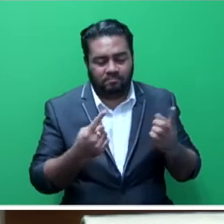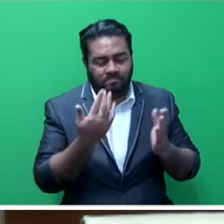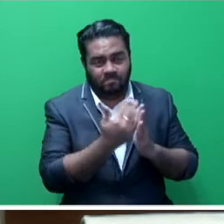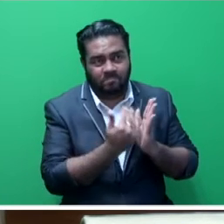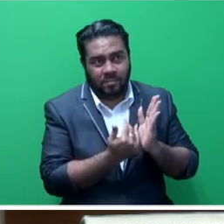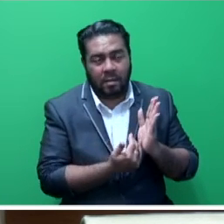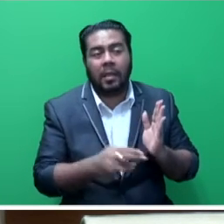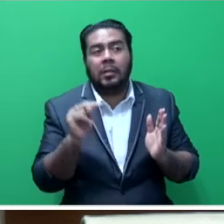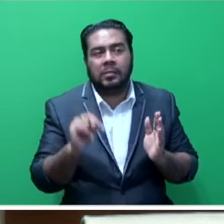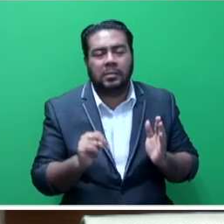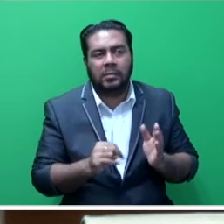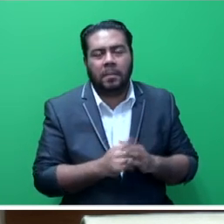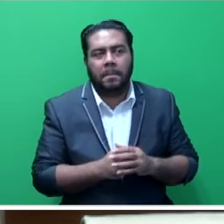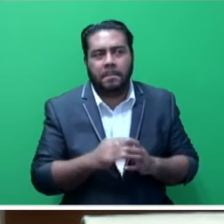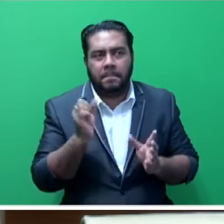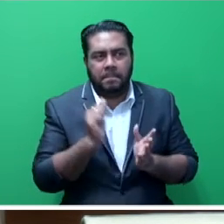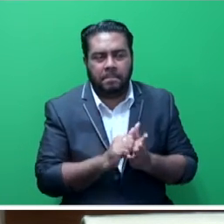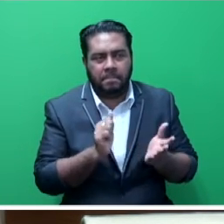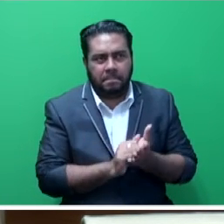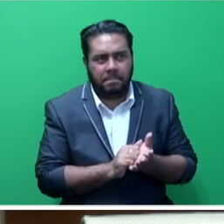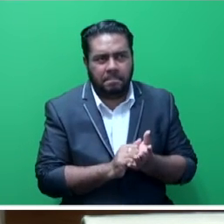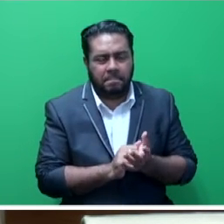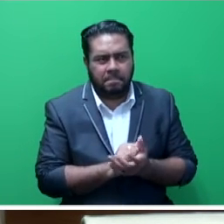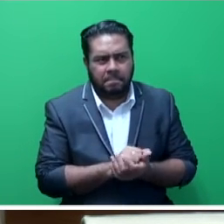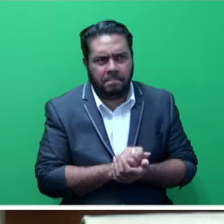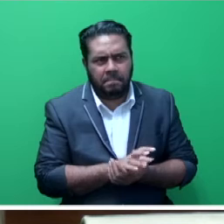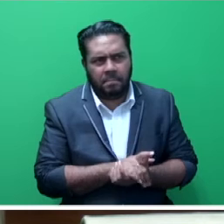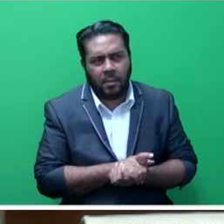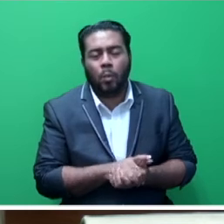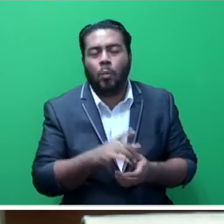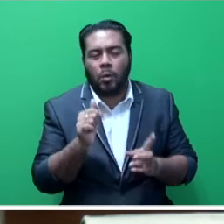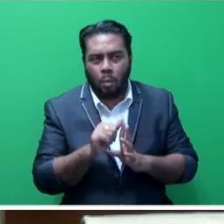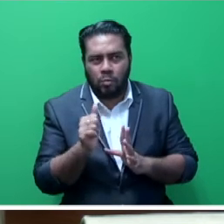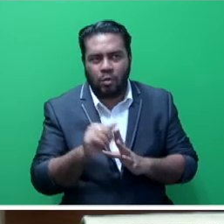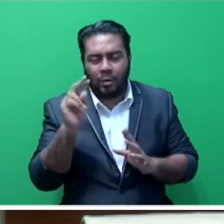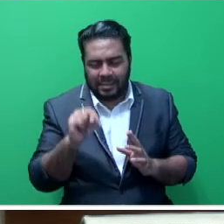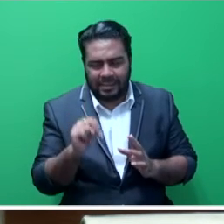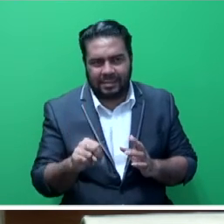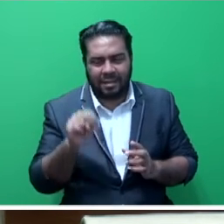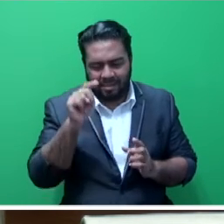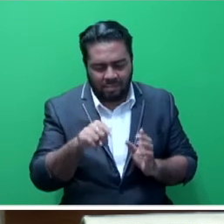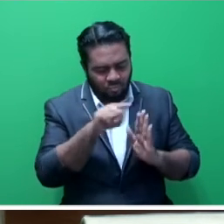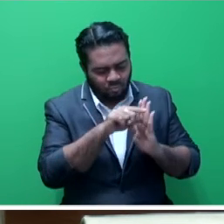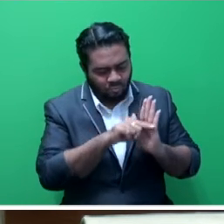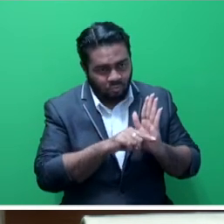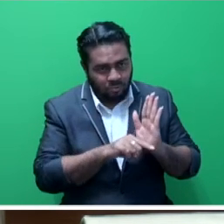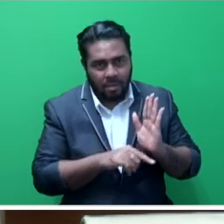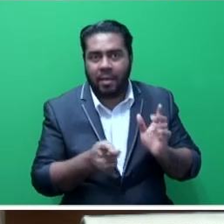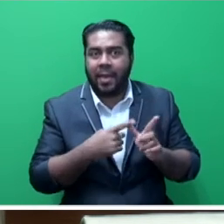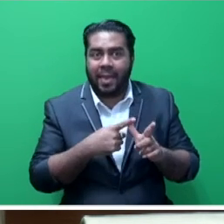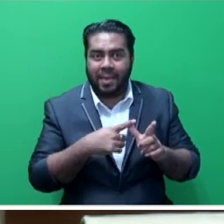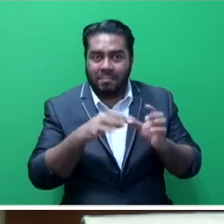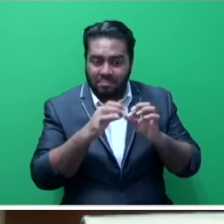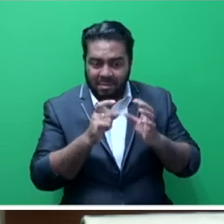require urgent attention. So we also said that we also need that to be graded, that A grade is